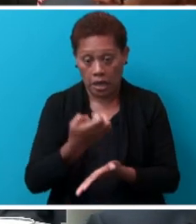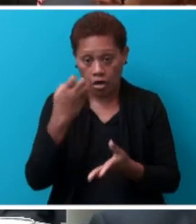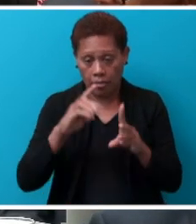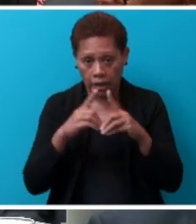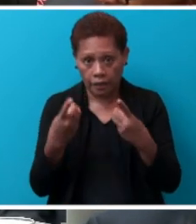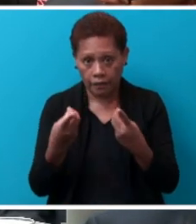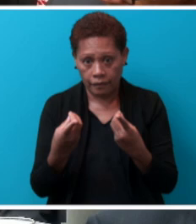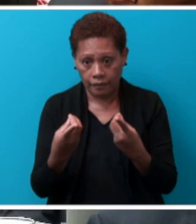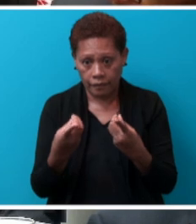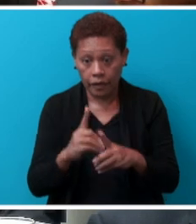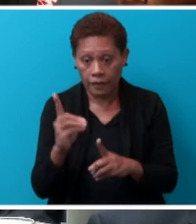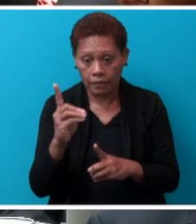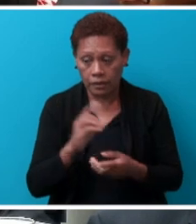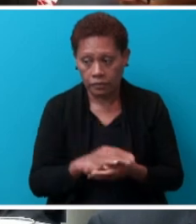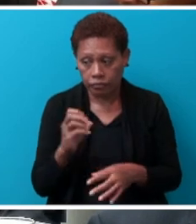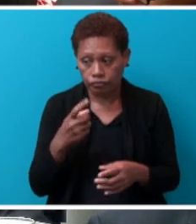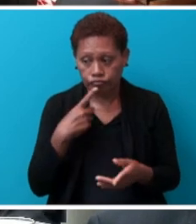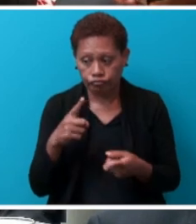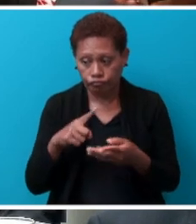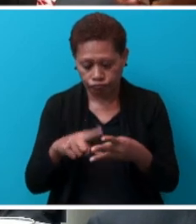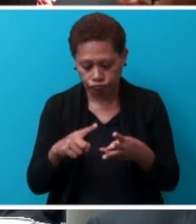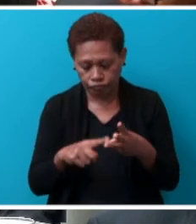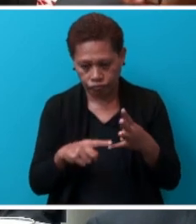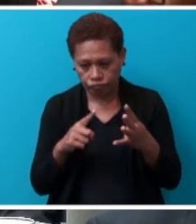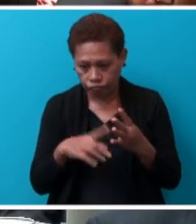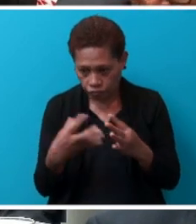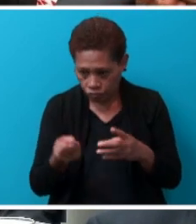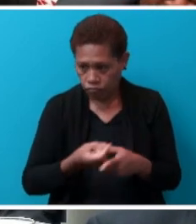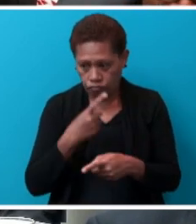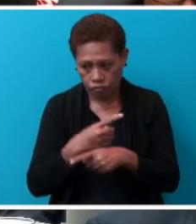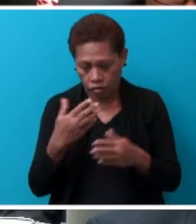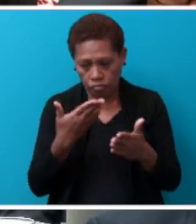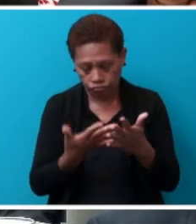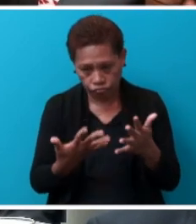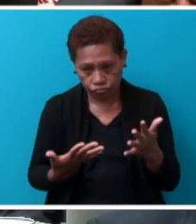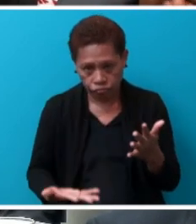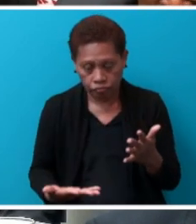the key financial details regarding the project, the current progress, and the next steps.